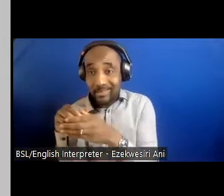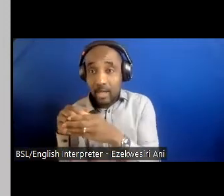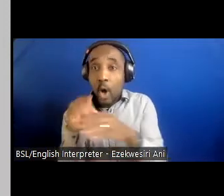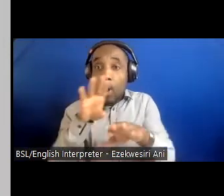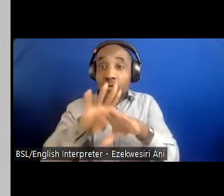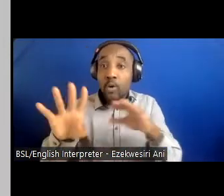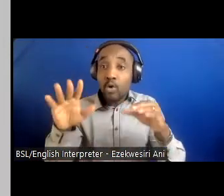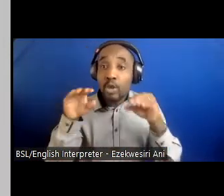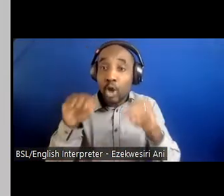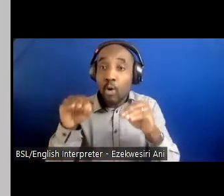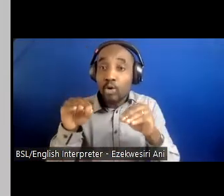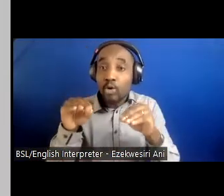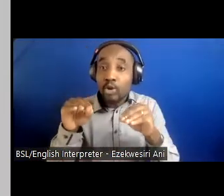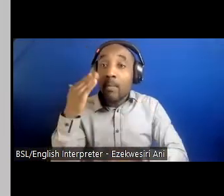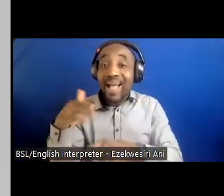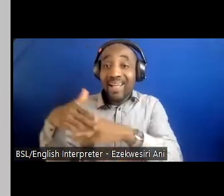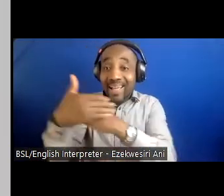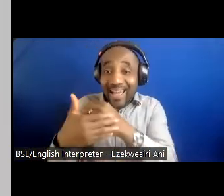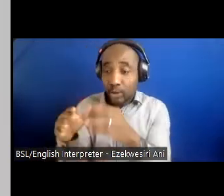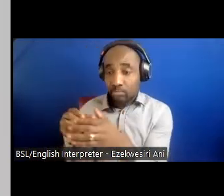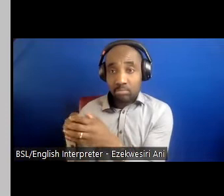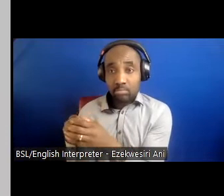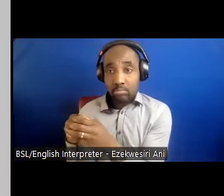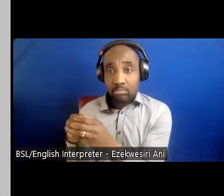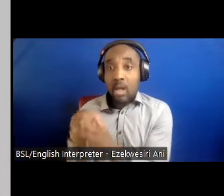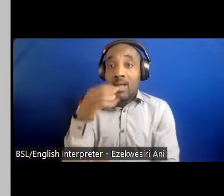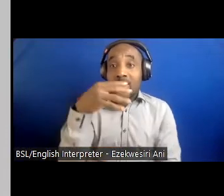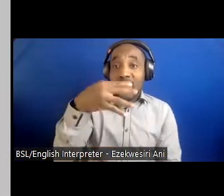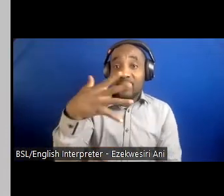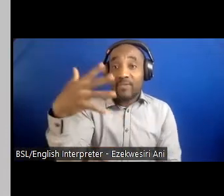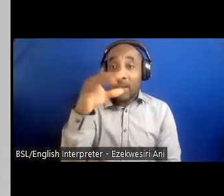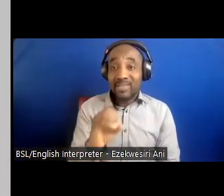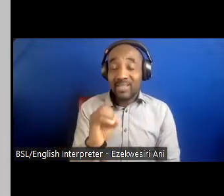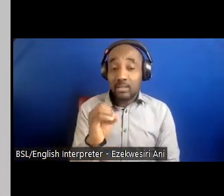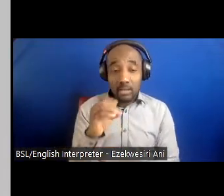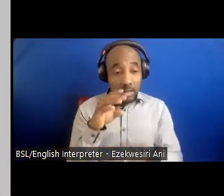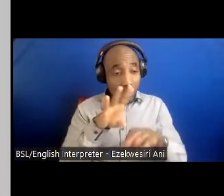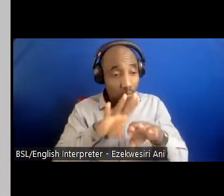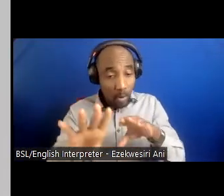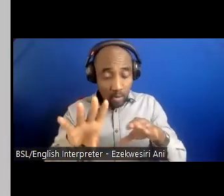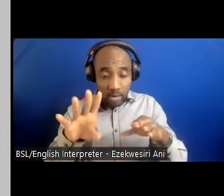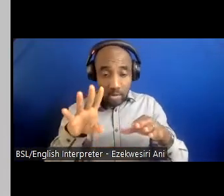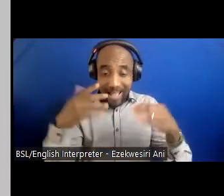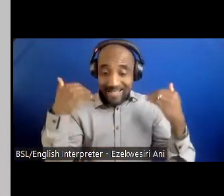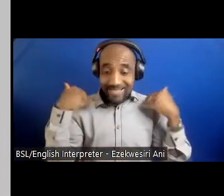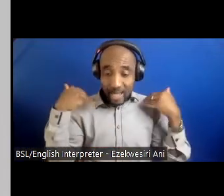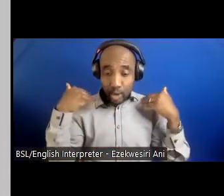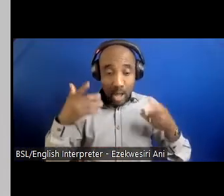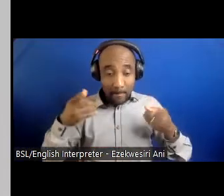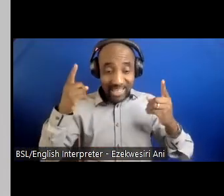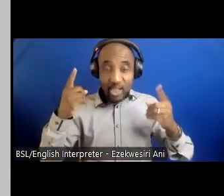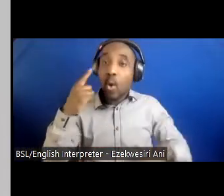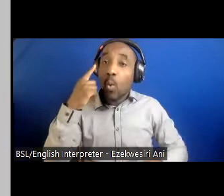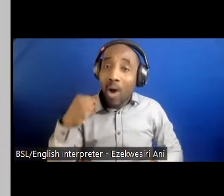Asian, and 95% of leisure and sports managers are white. Focusing on boardrooms